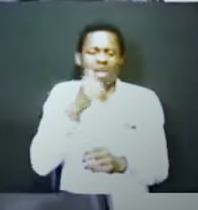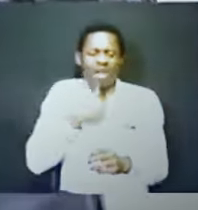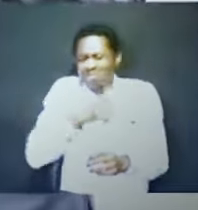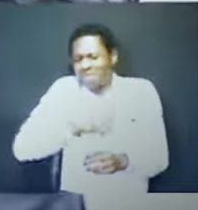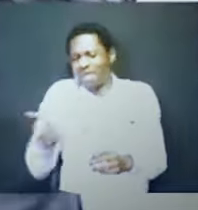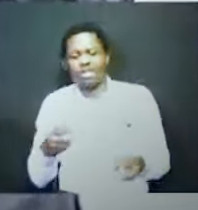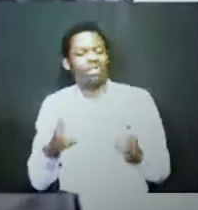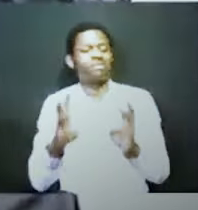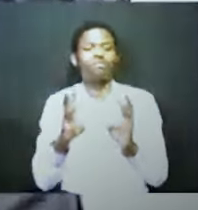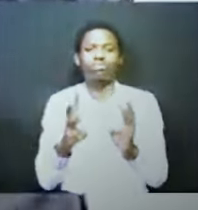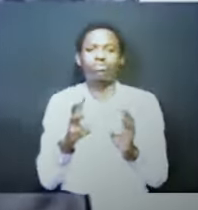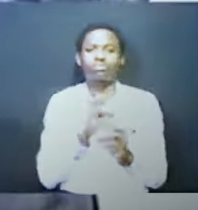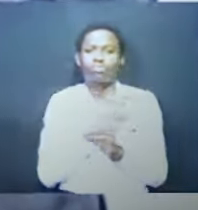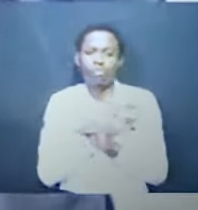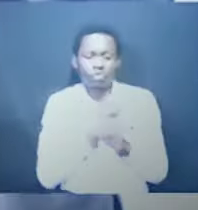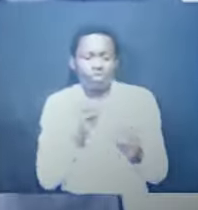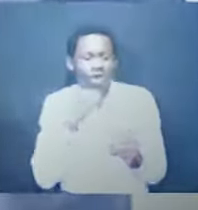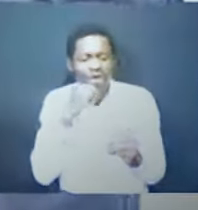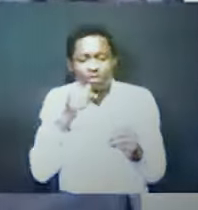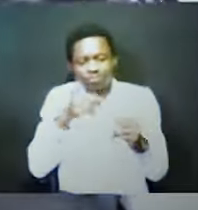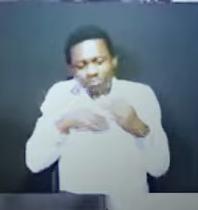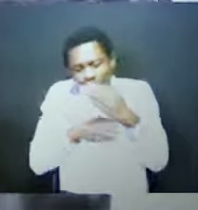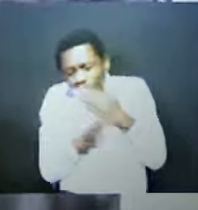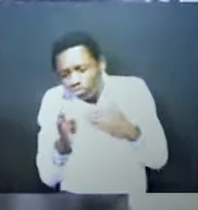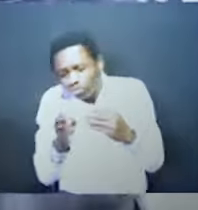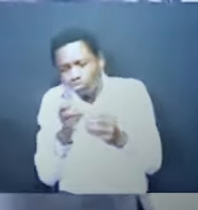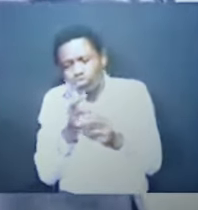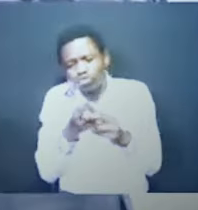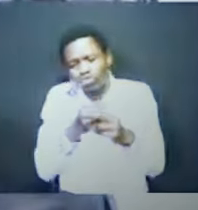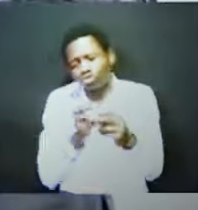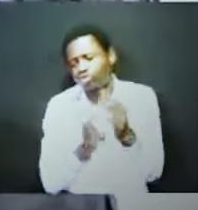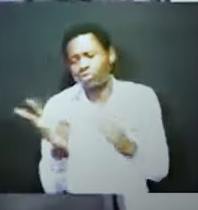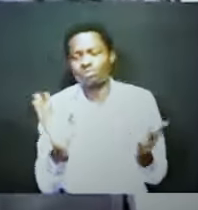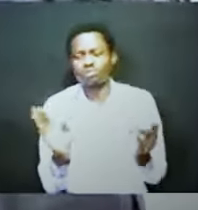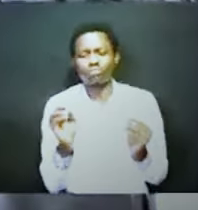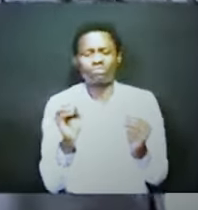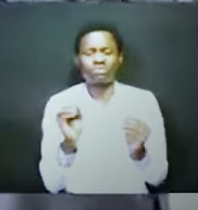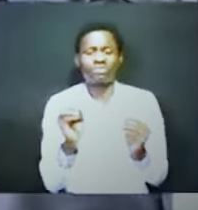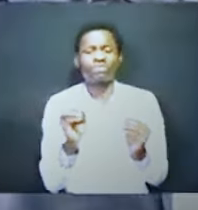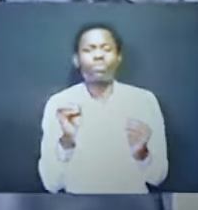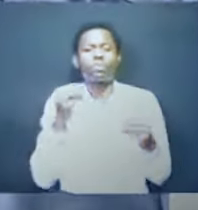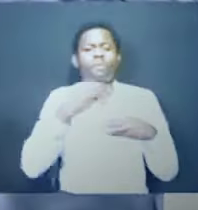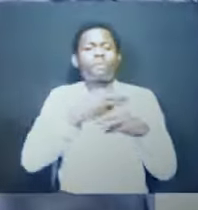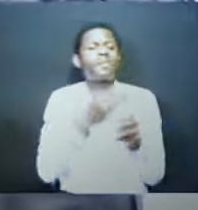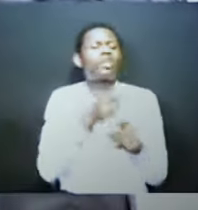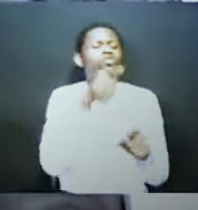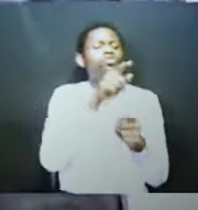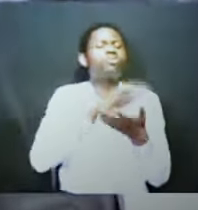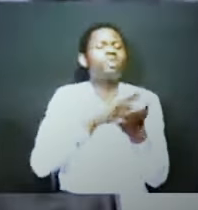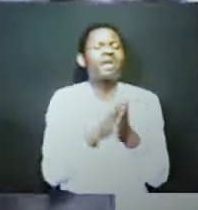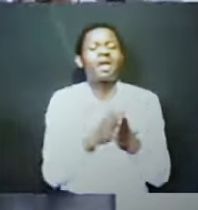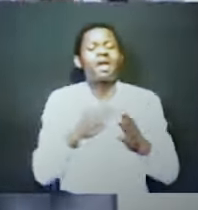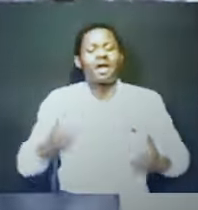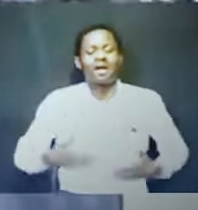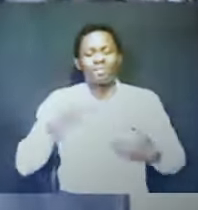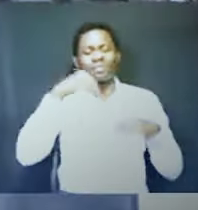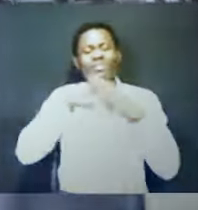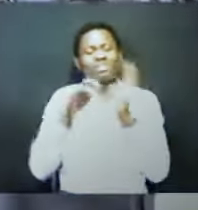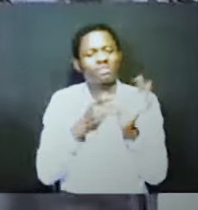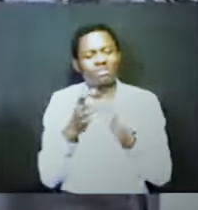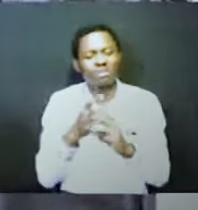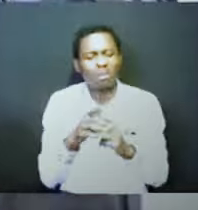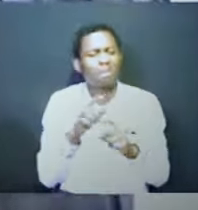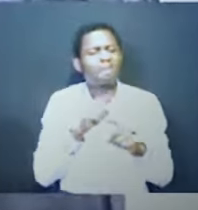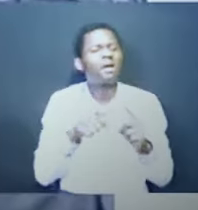way. There is no shortcut to be happy in Jesus, but